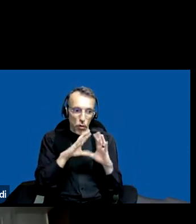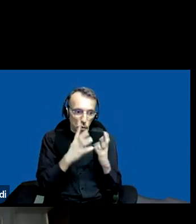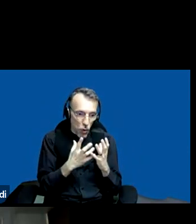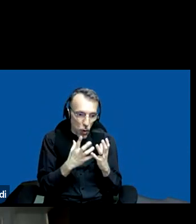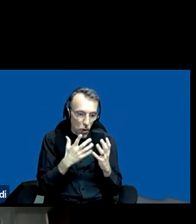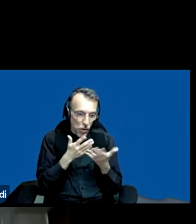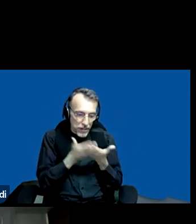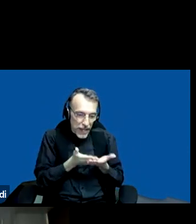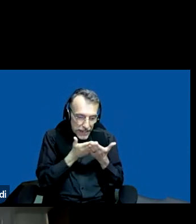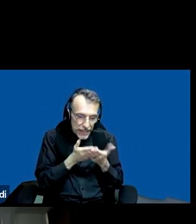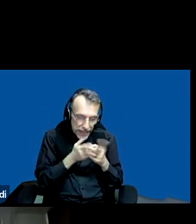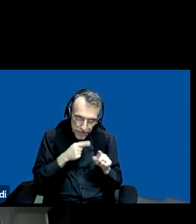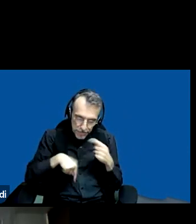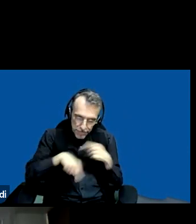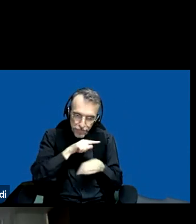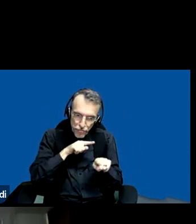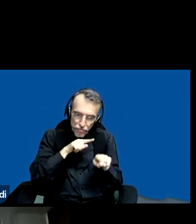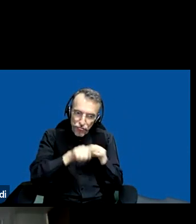try to